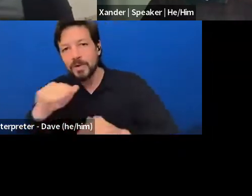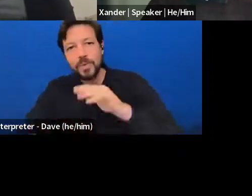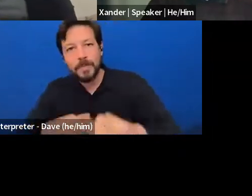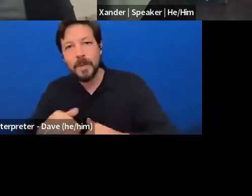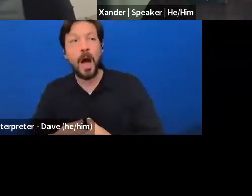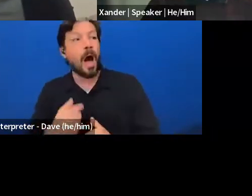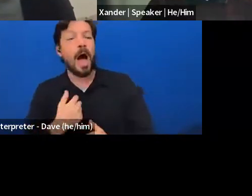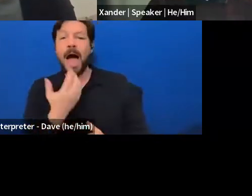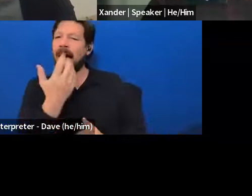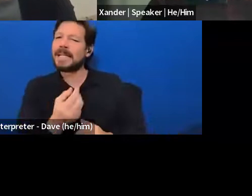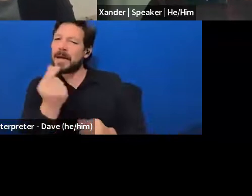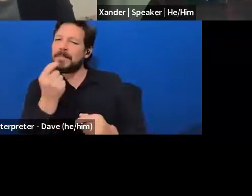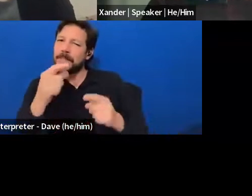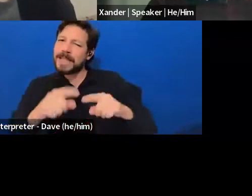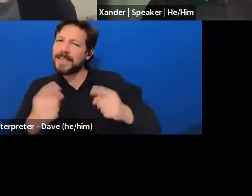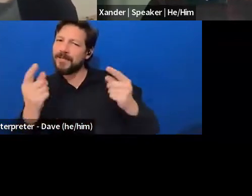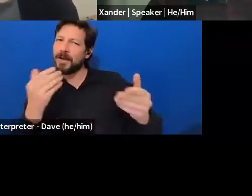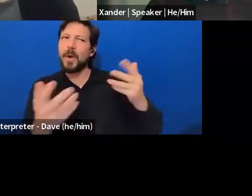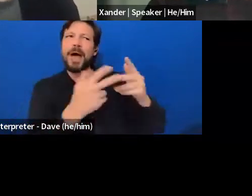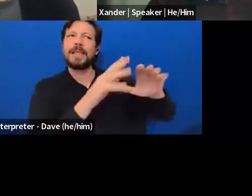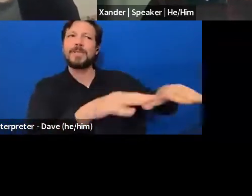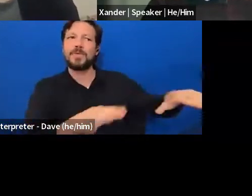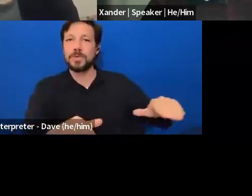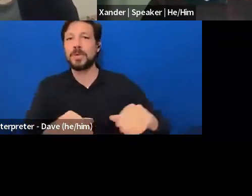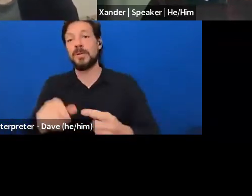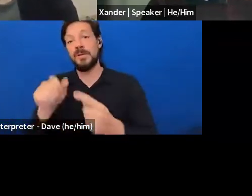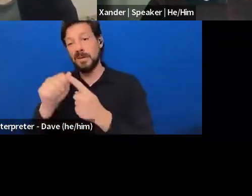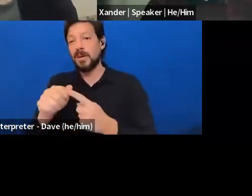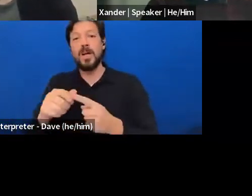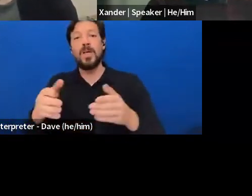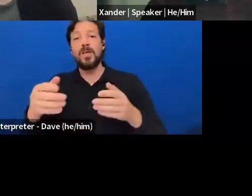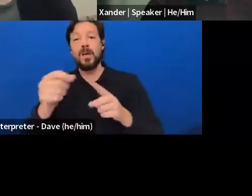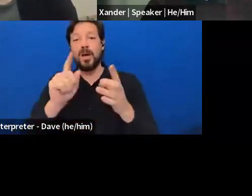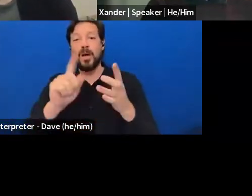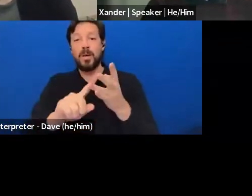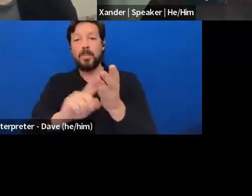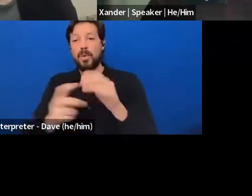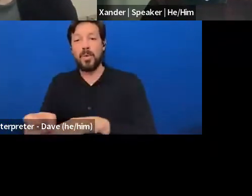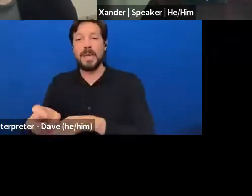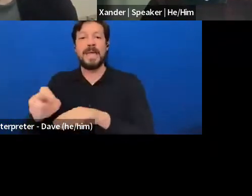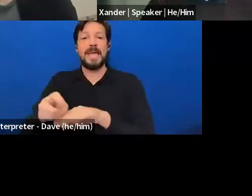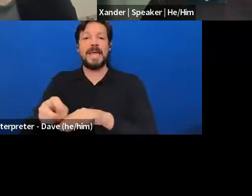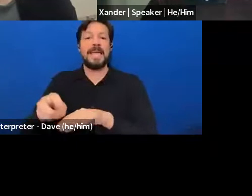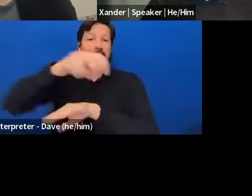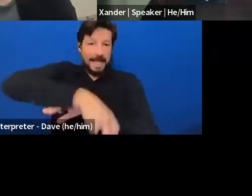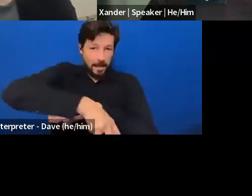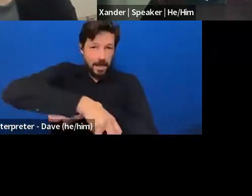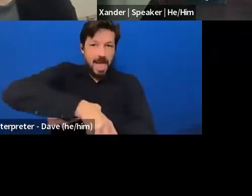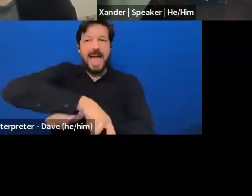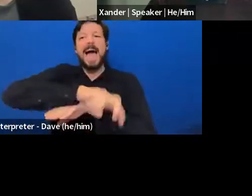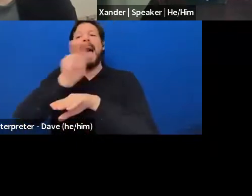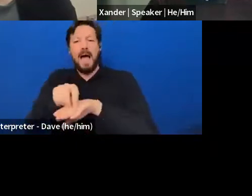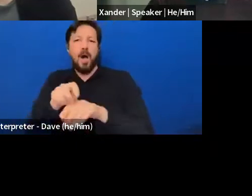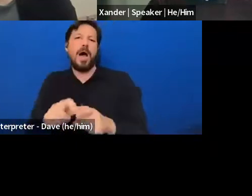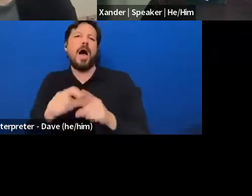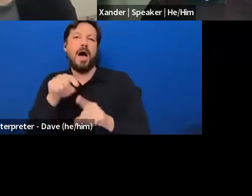from other kids was getting in and out of the pool was a struggle for me sometimes. And I couldn't kick my legs as well as other kids.